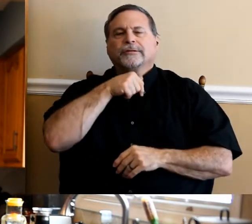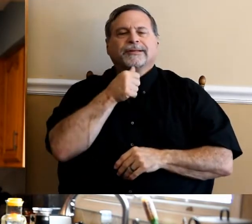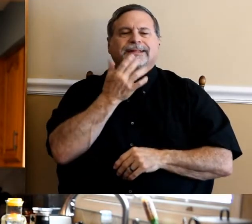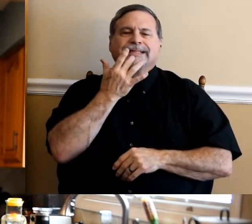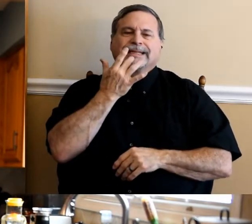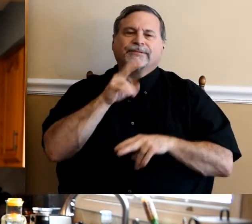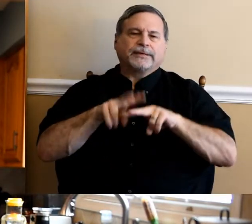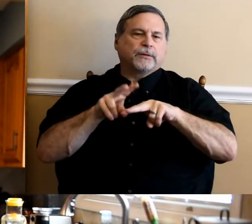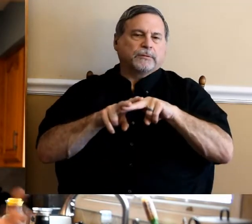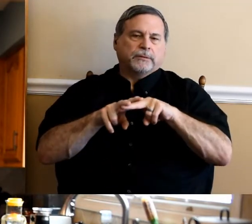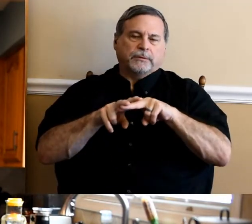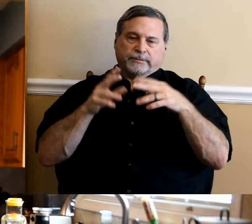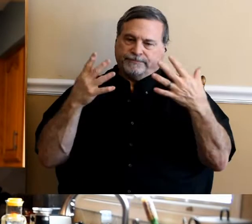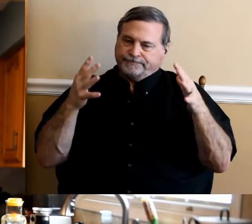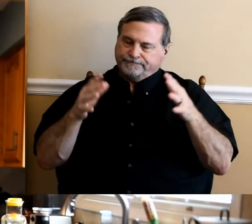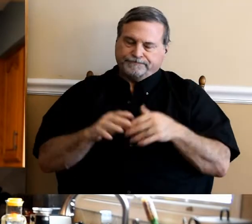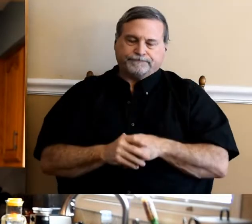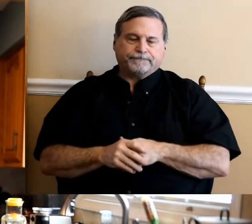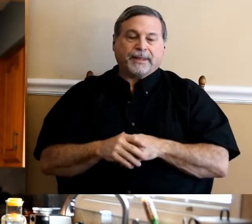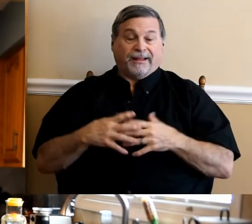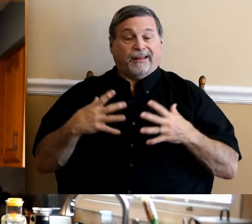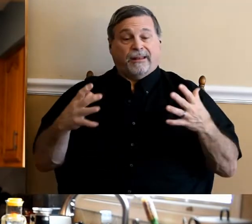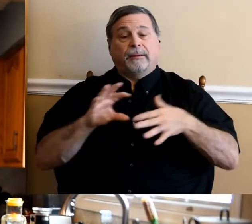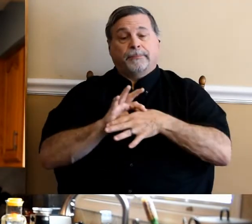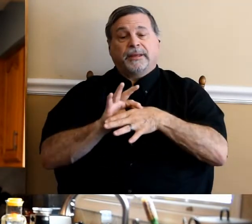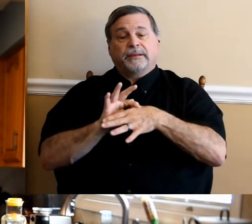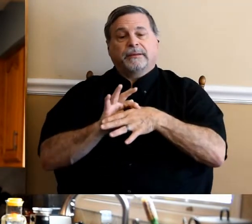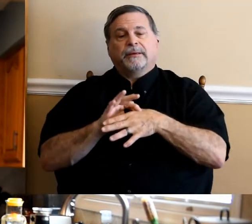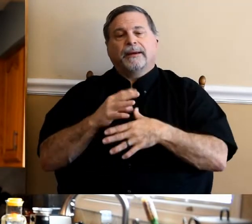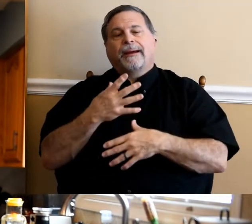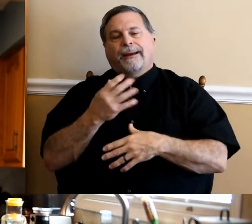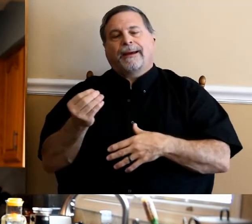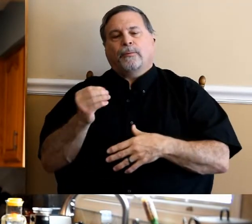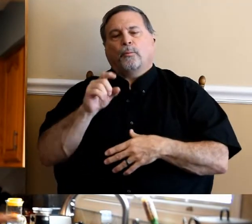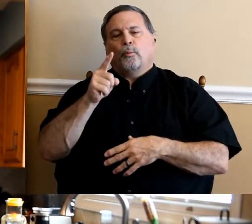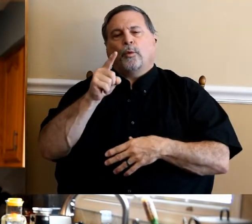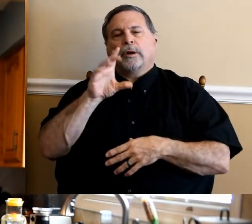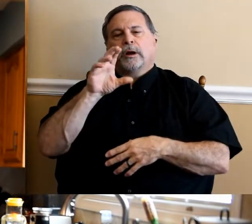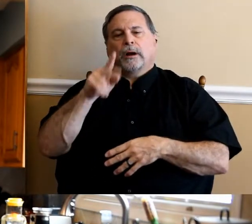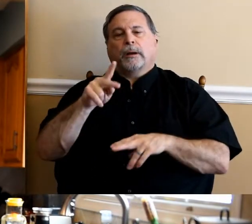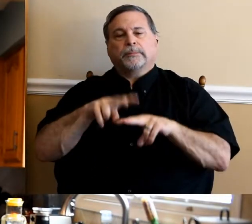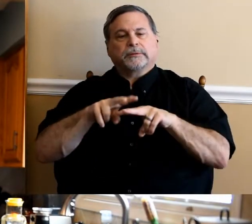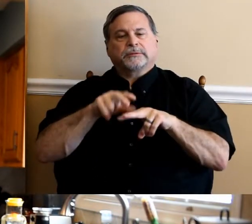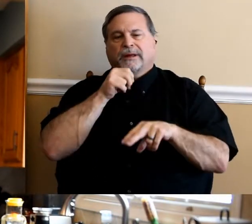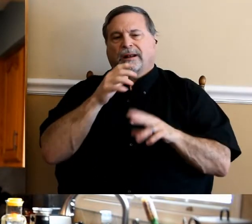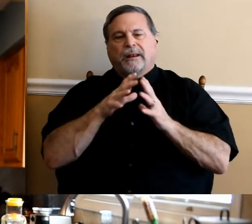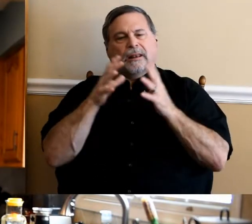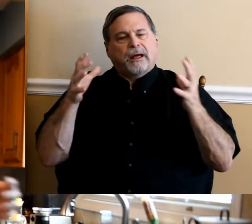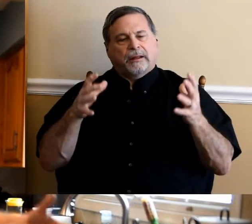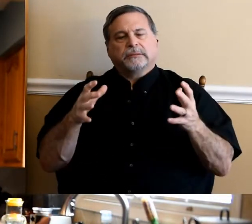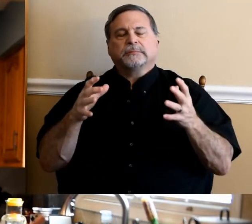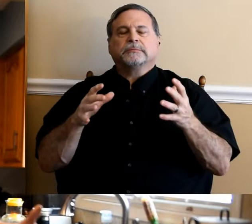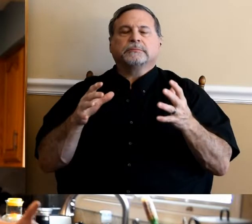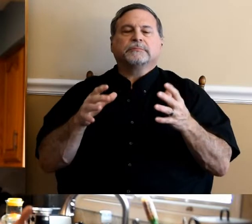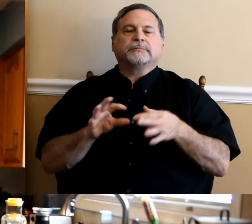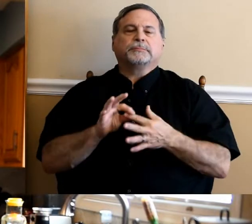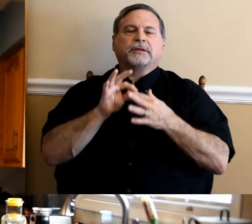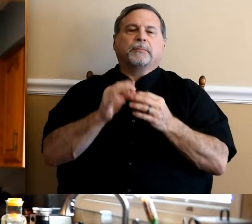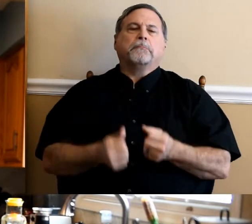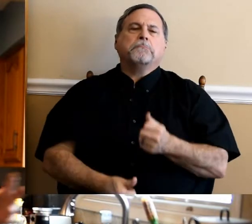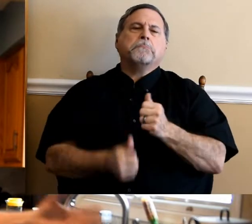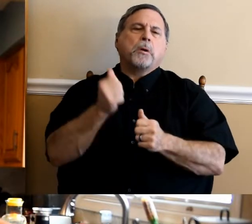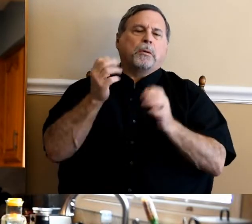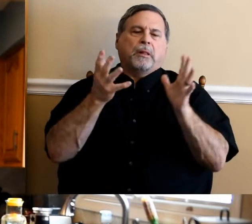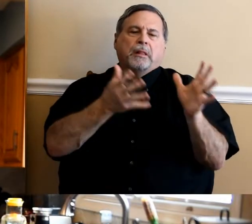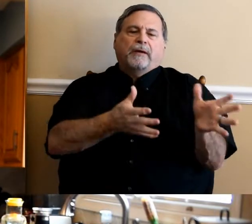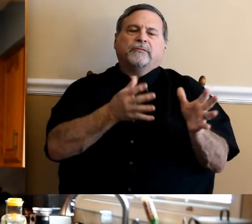it doesn't taste real salty when you're done, because you've got a lot of meat here. Okay, and a cup of salt is not a lot of salt for a brine, especially since